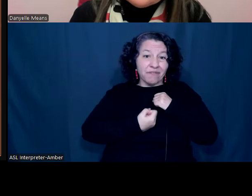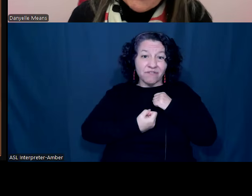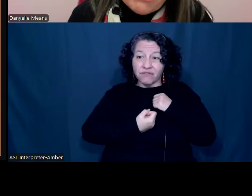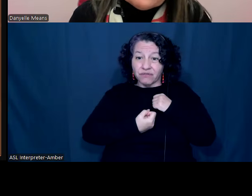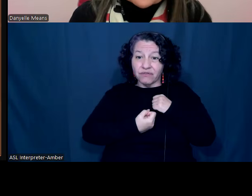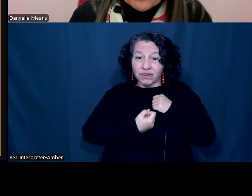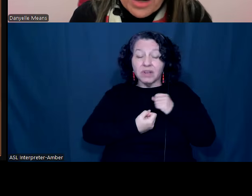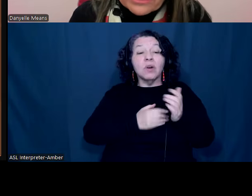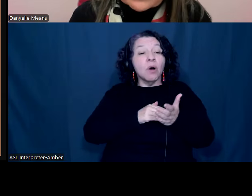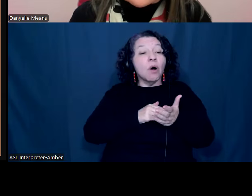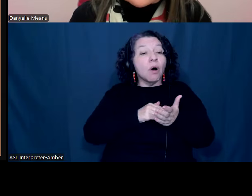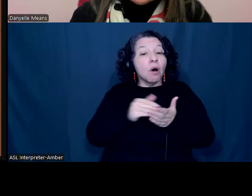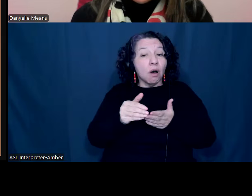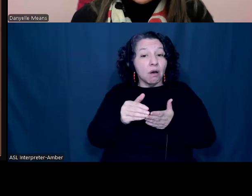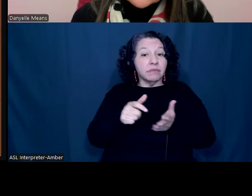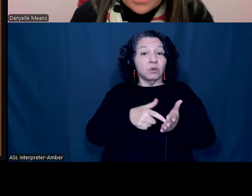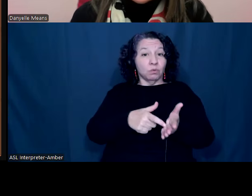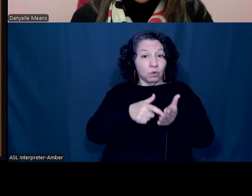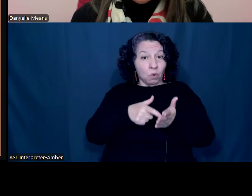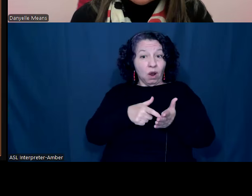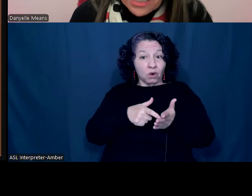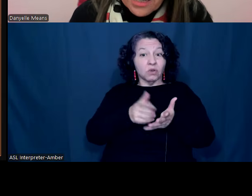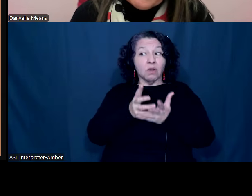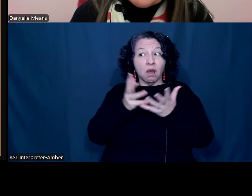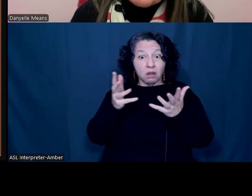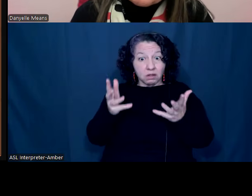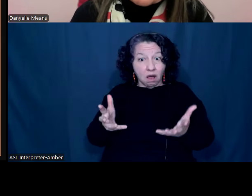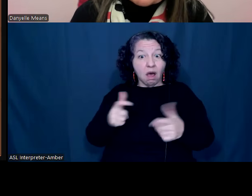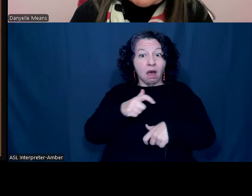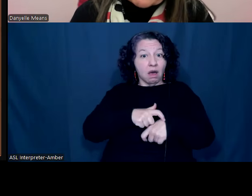it often requires a lot of time.